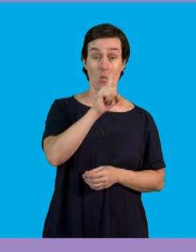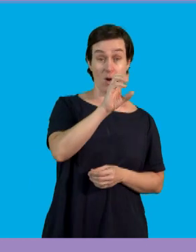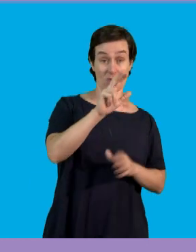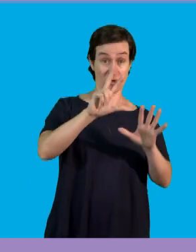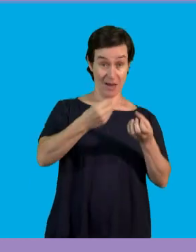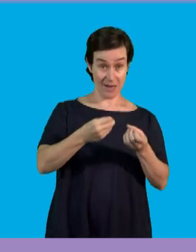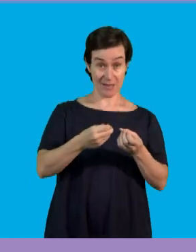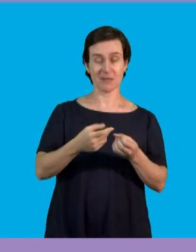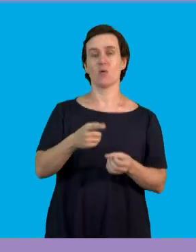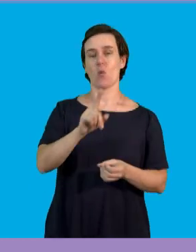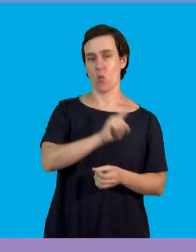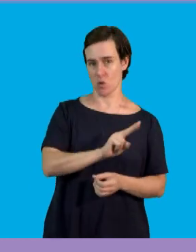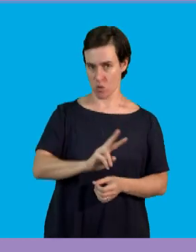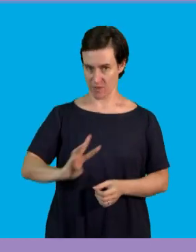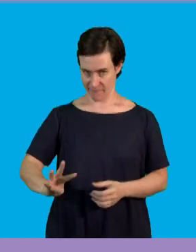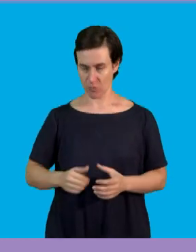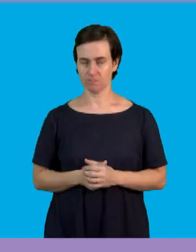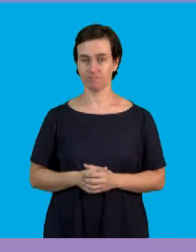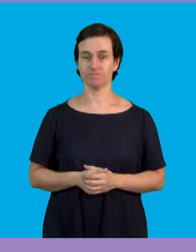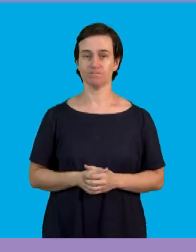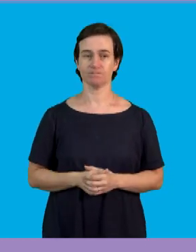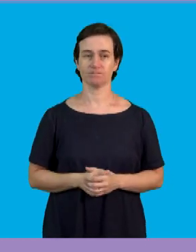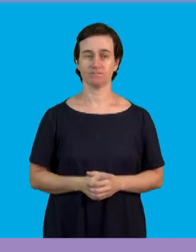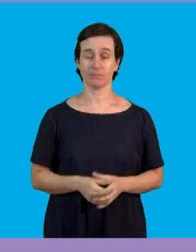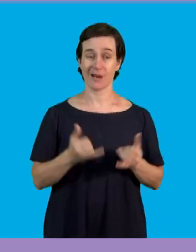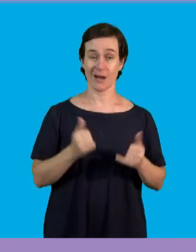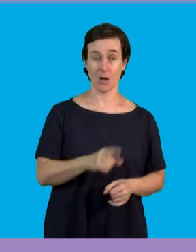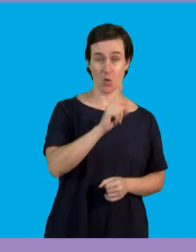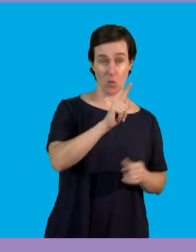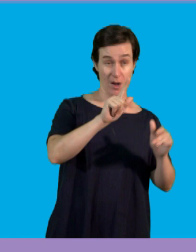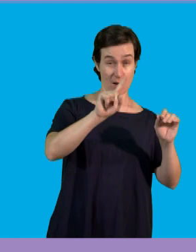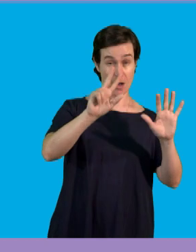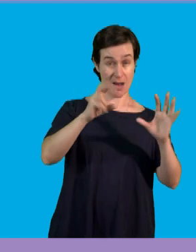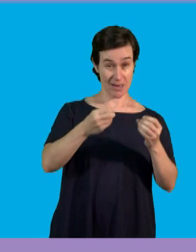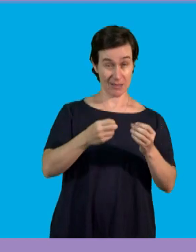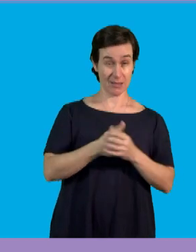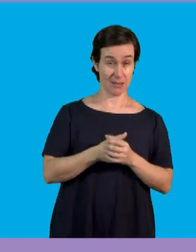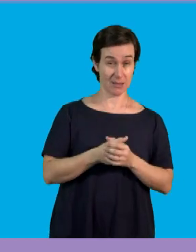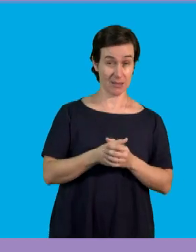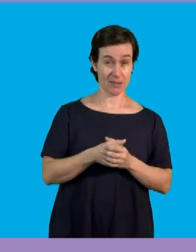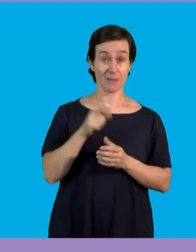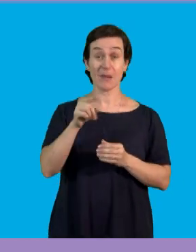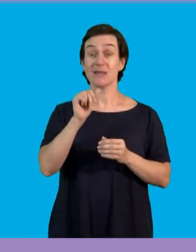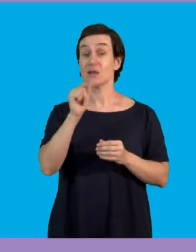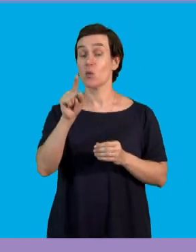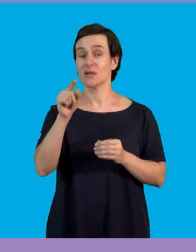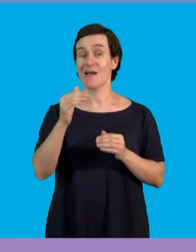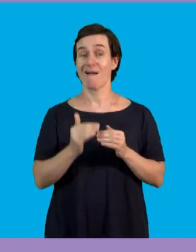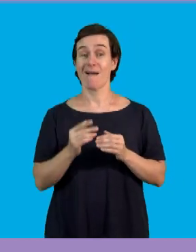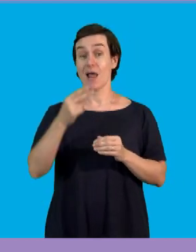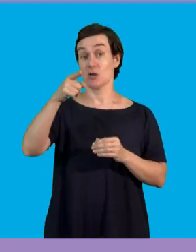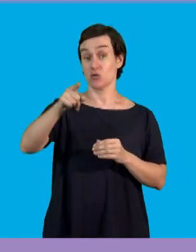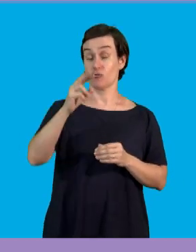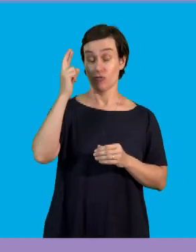at 180 and 124. But this time we are looking for the